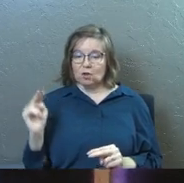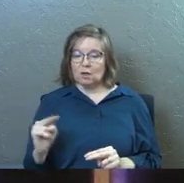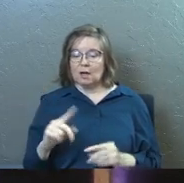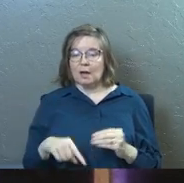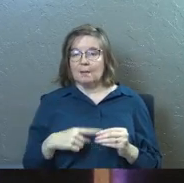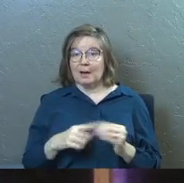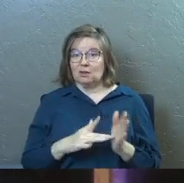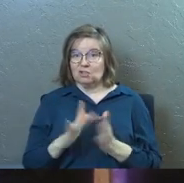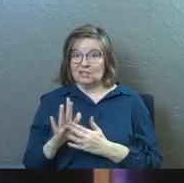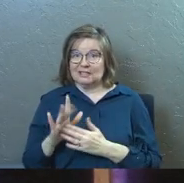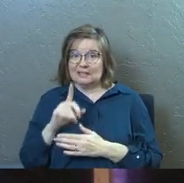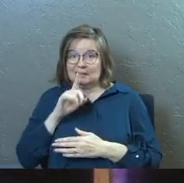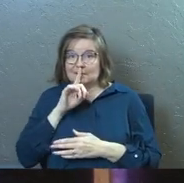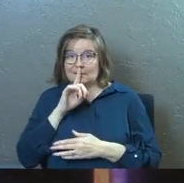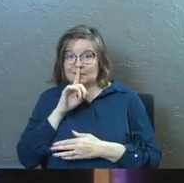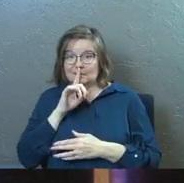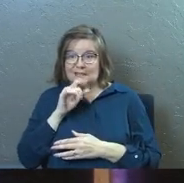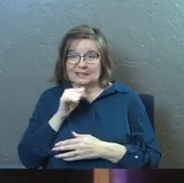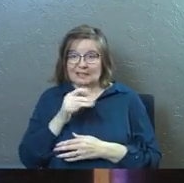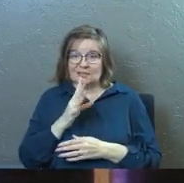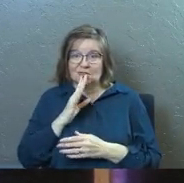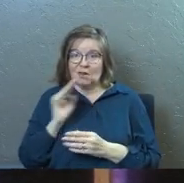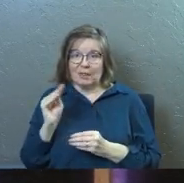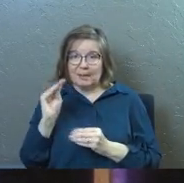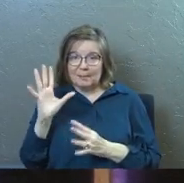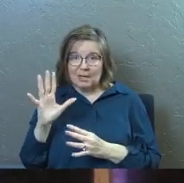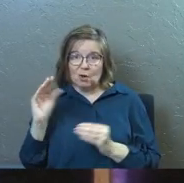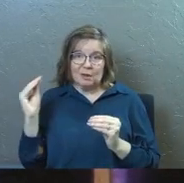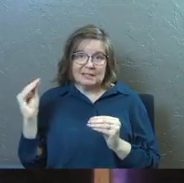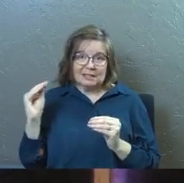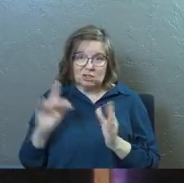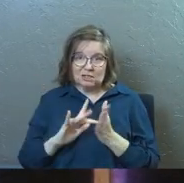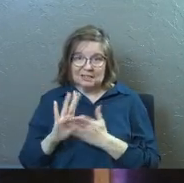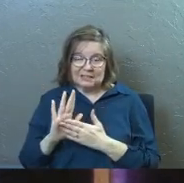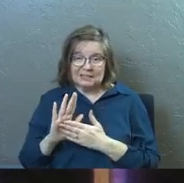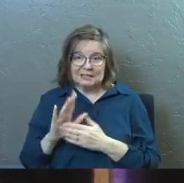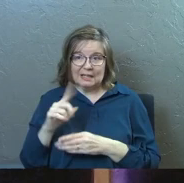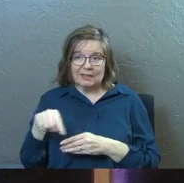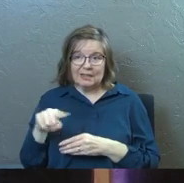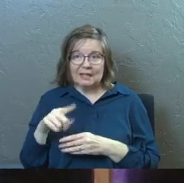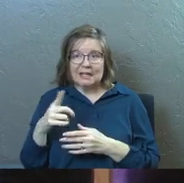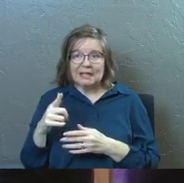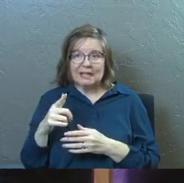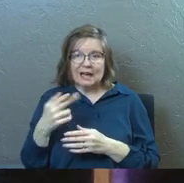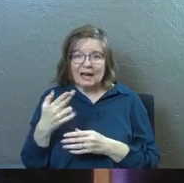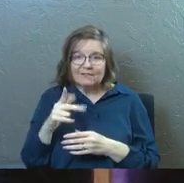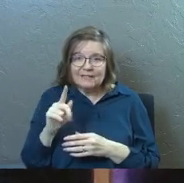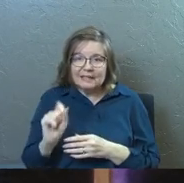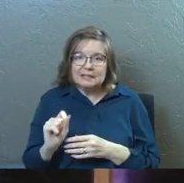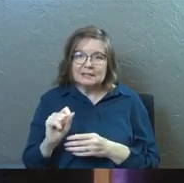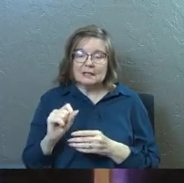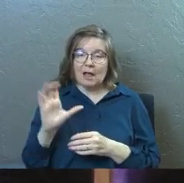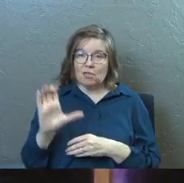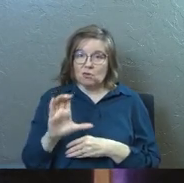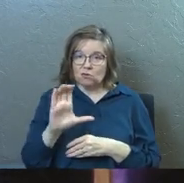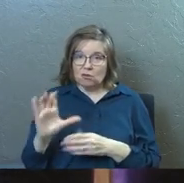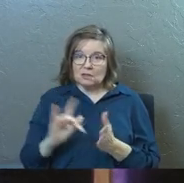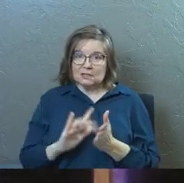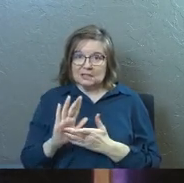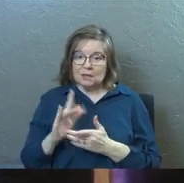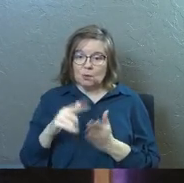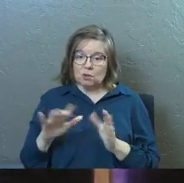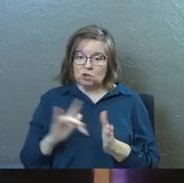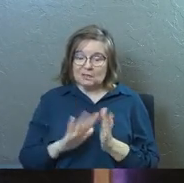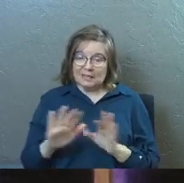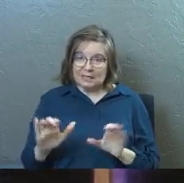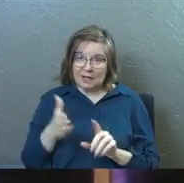at it, about Jesus. He doesn't talk about the miracles or the teachings of Jesus in there. He kind of hints at the cross of Jesus Christ and